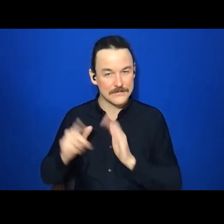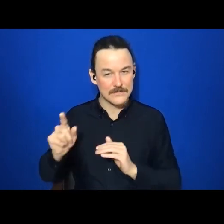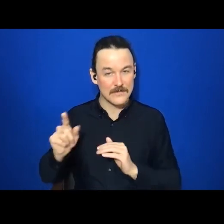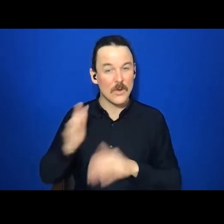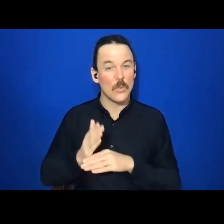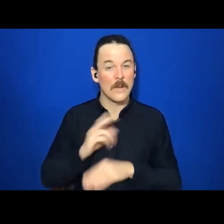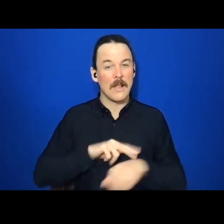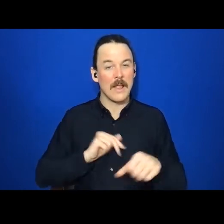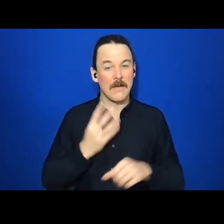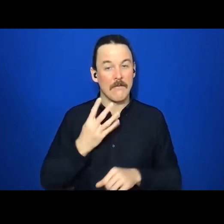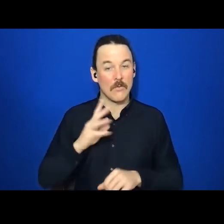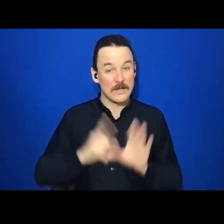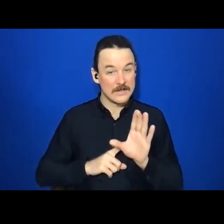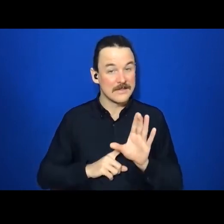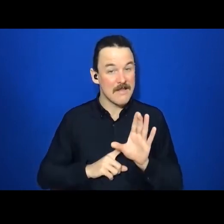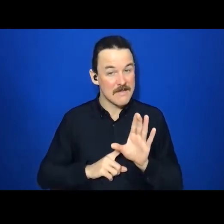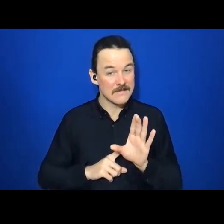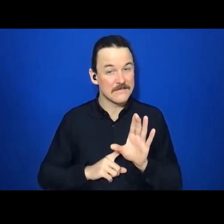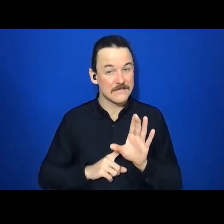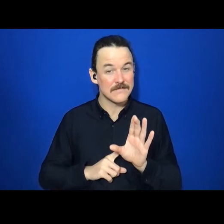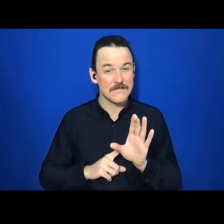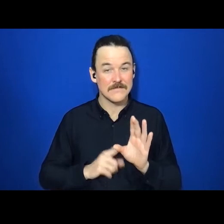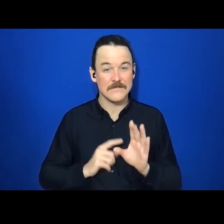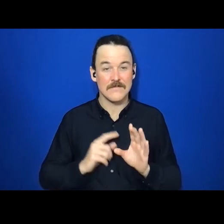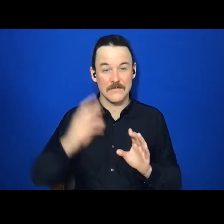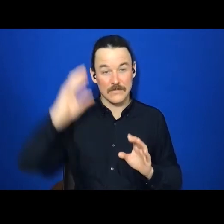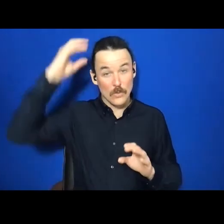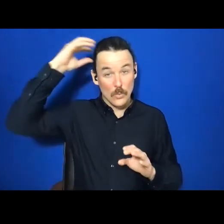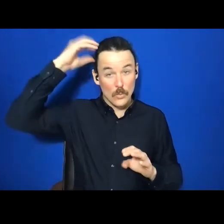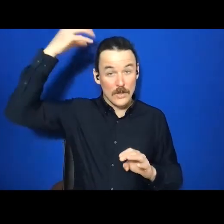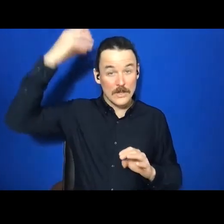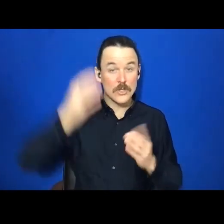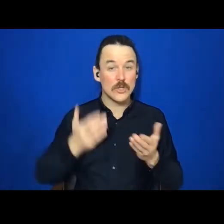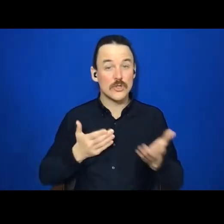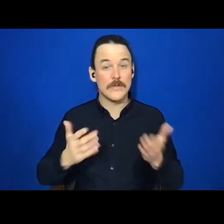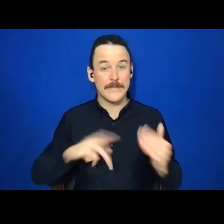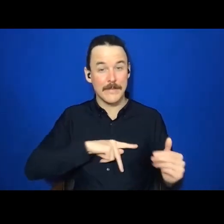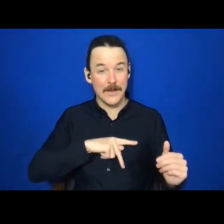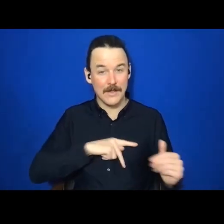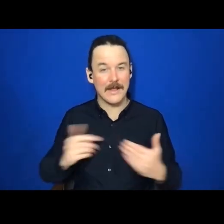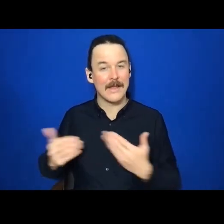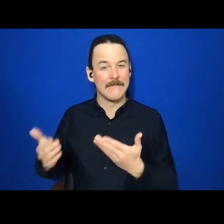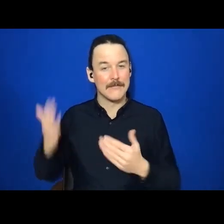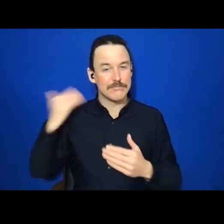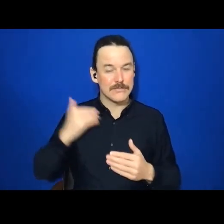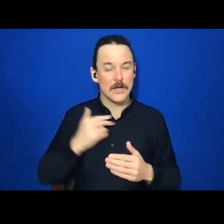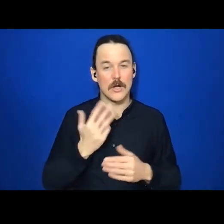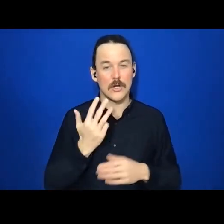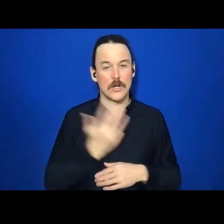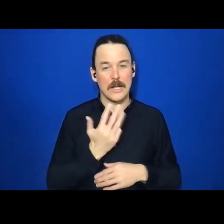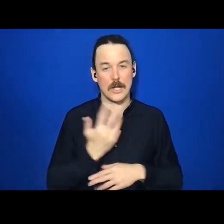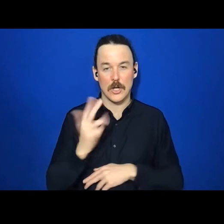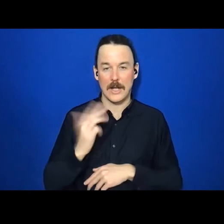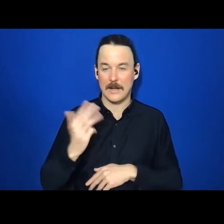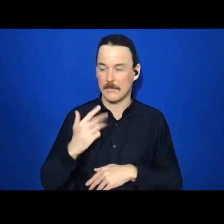years now. Was acknowledged with the Queen's Service Medal in 1998 for his services to the community. He's been awarded